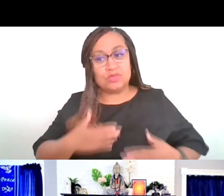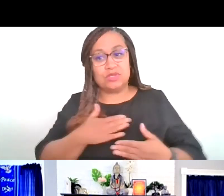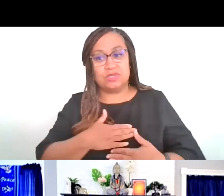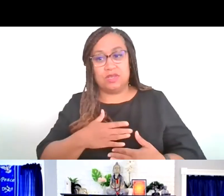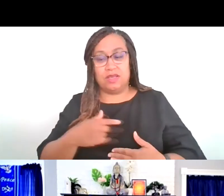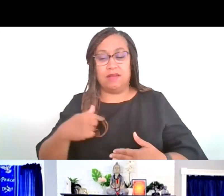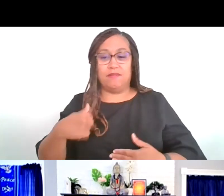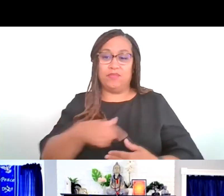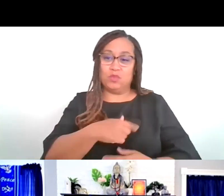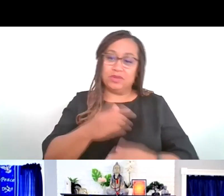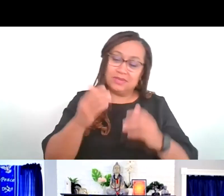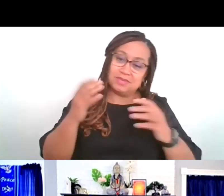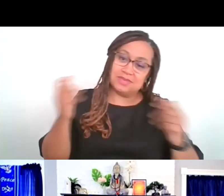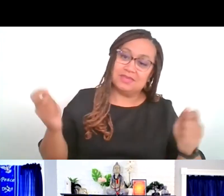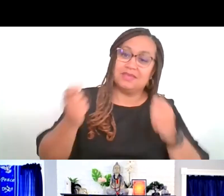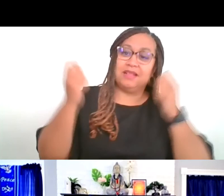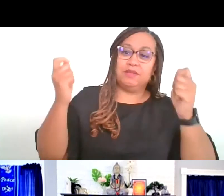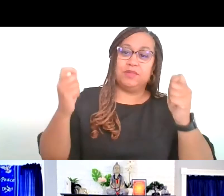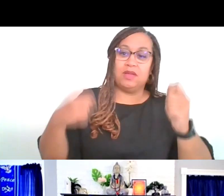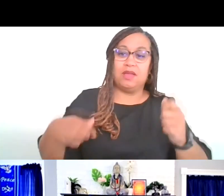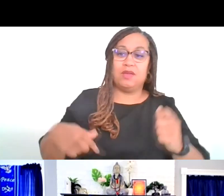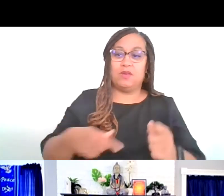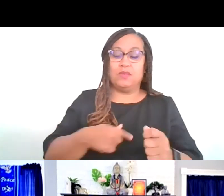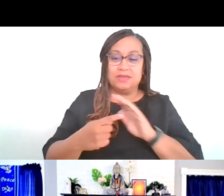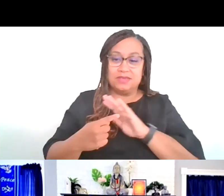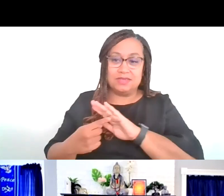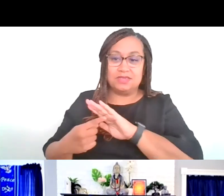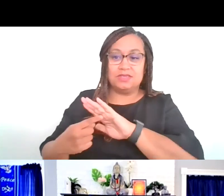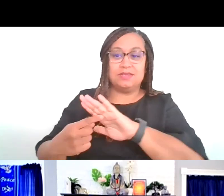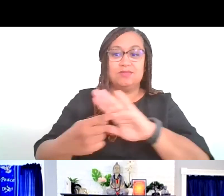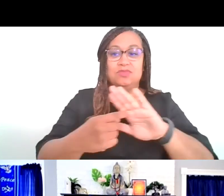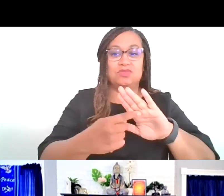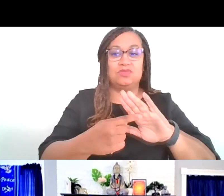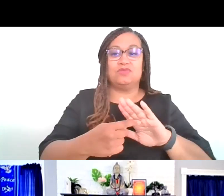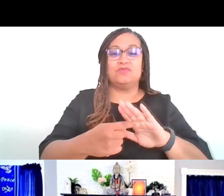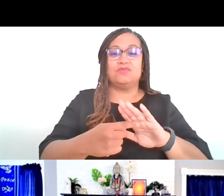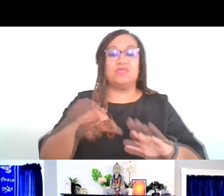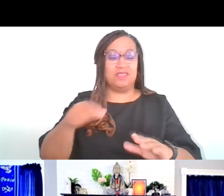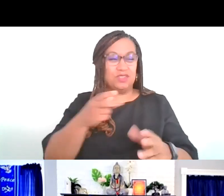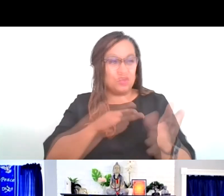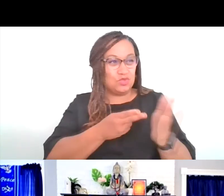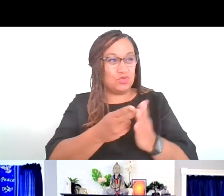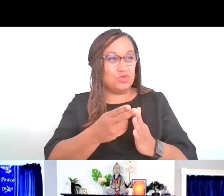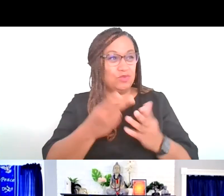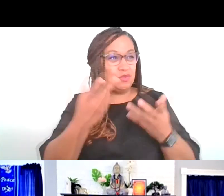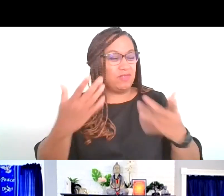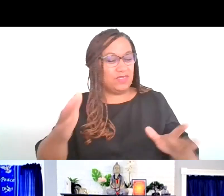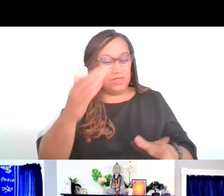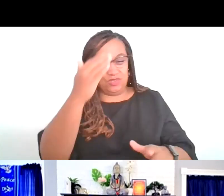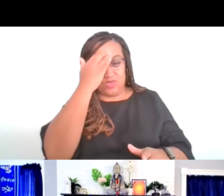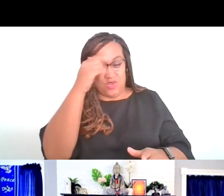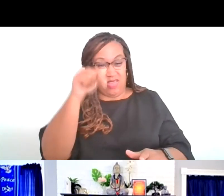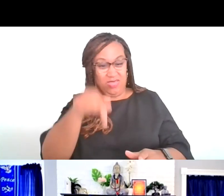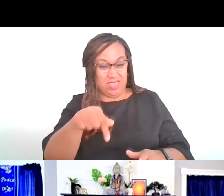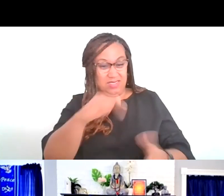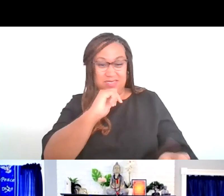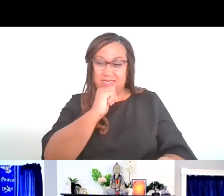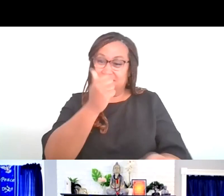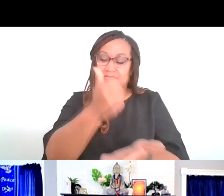we demonstrate this truth that we know. This is, and so it